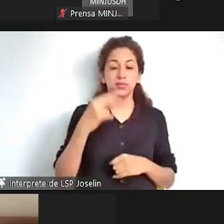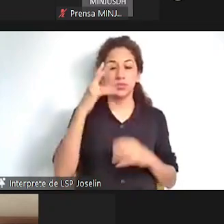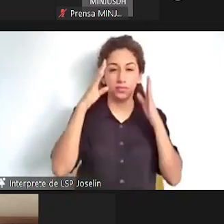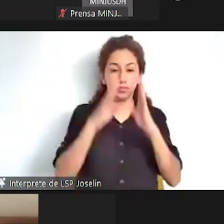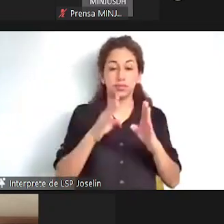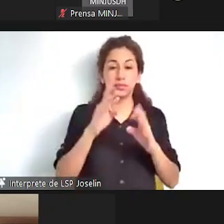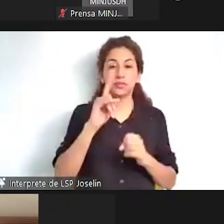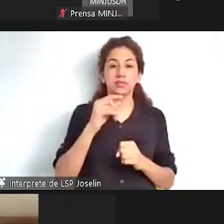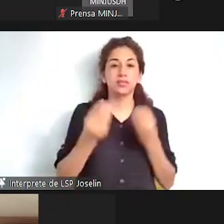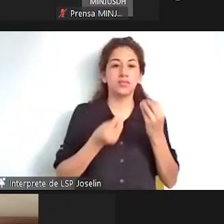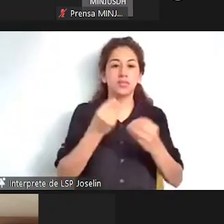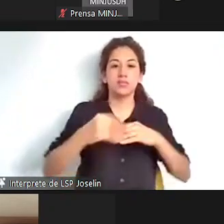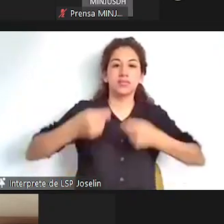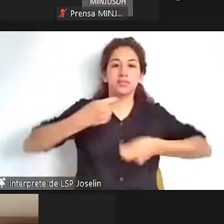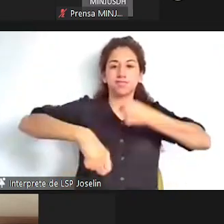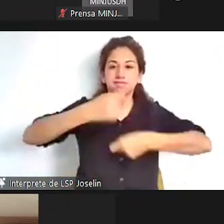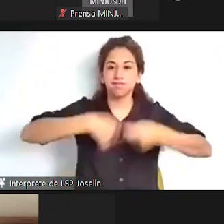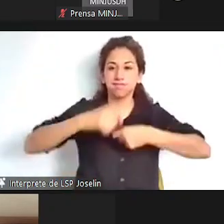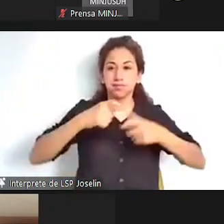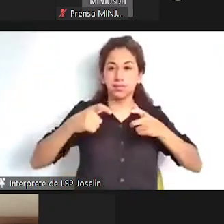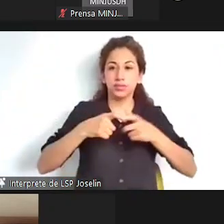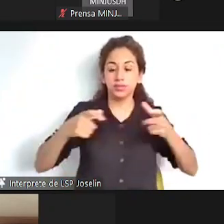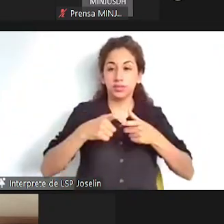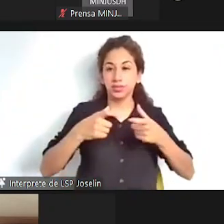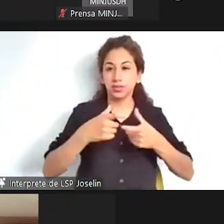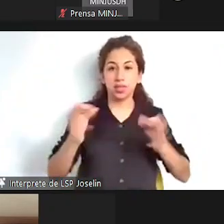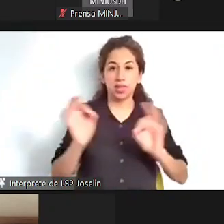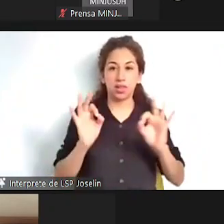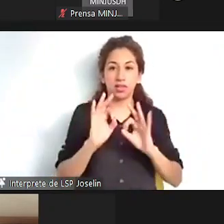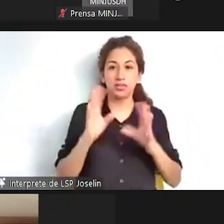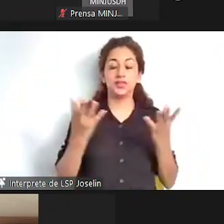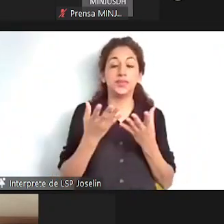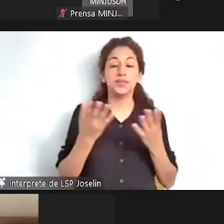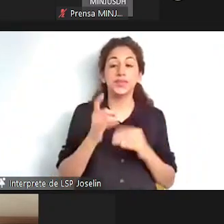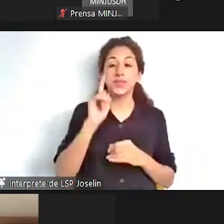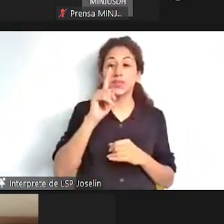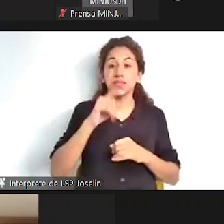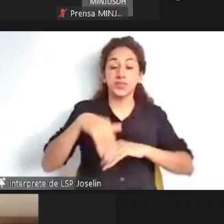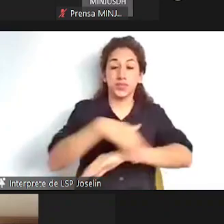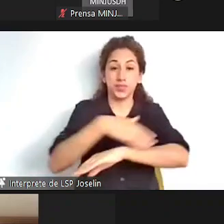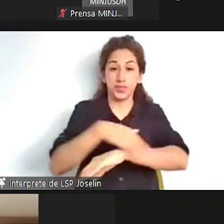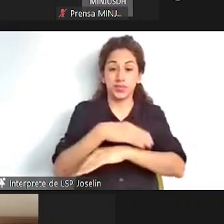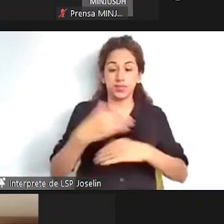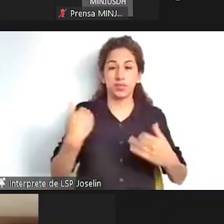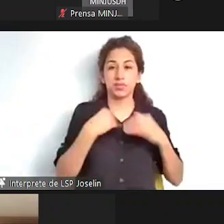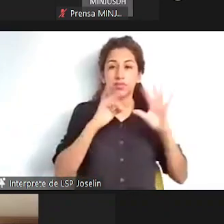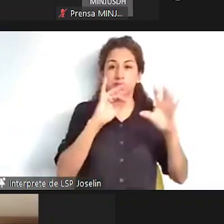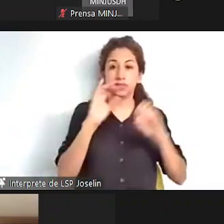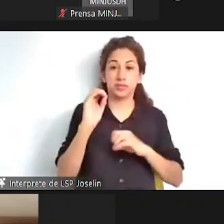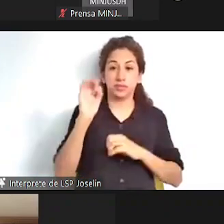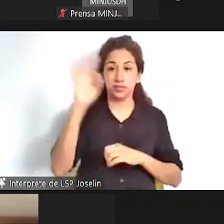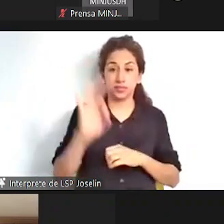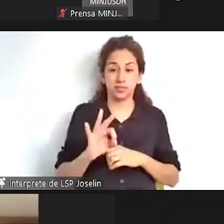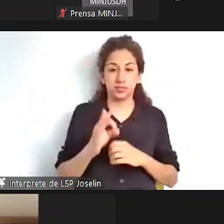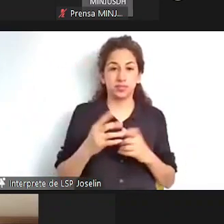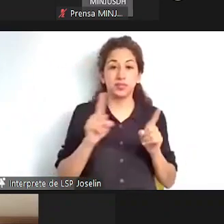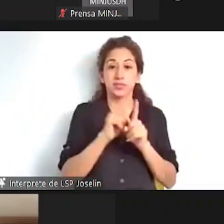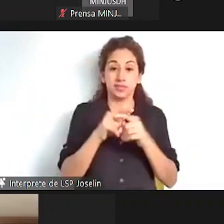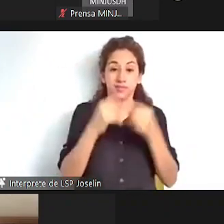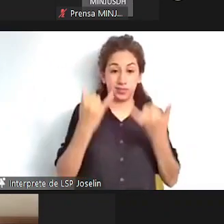unions are taking into account is informality we live in a country where the informality goes up beyond